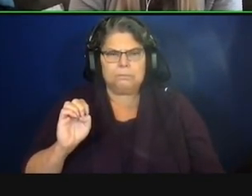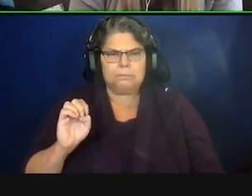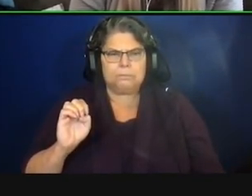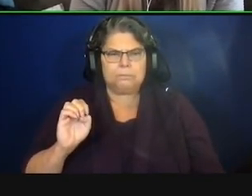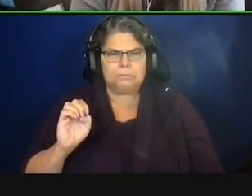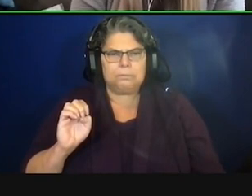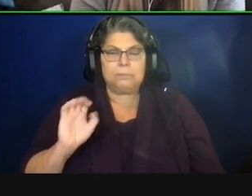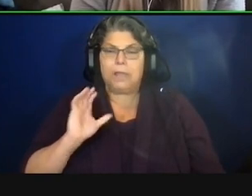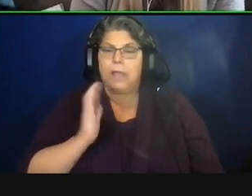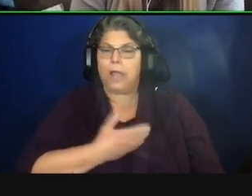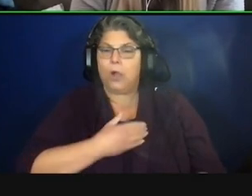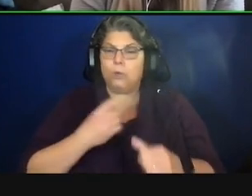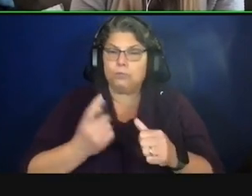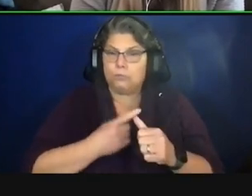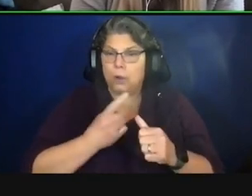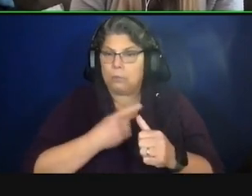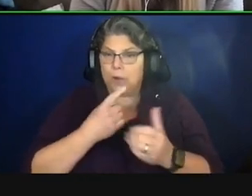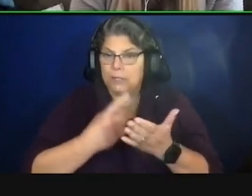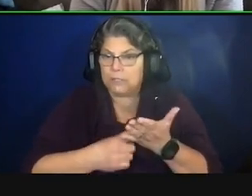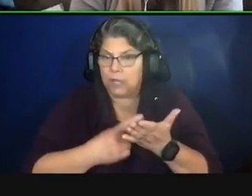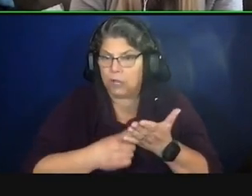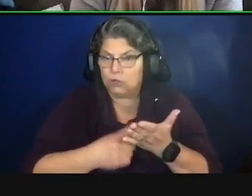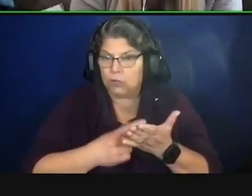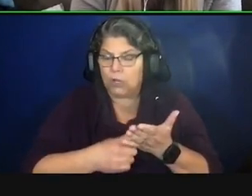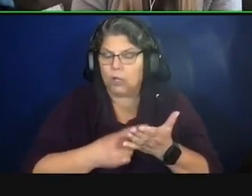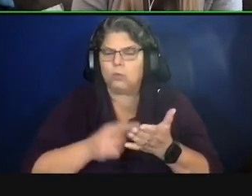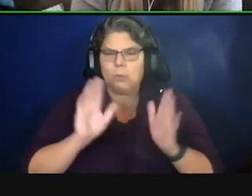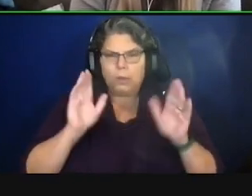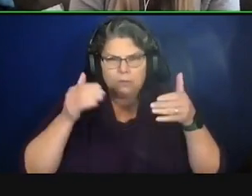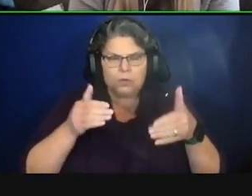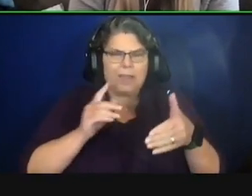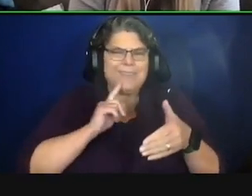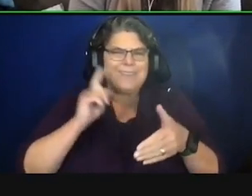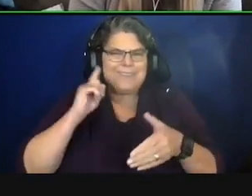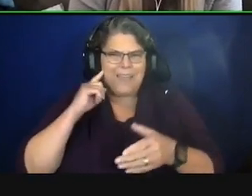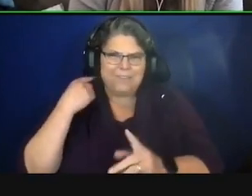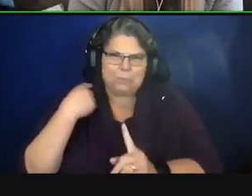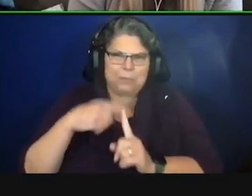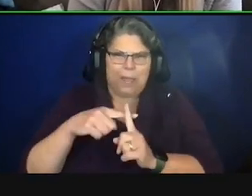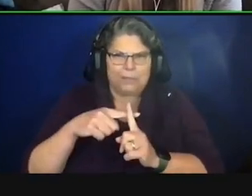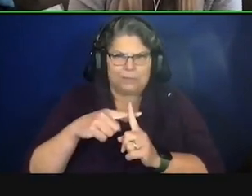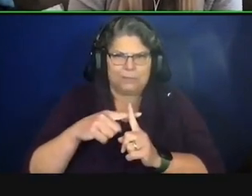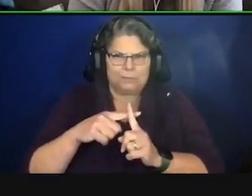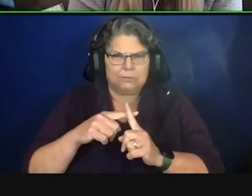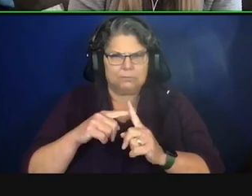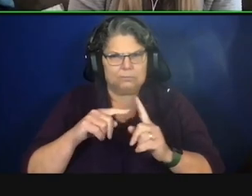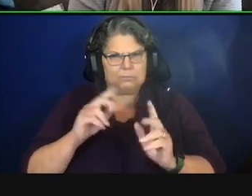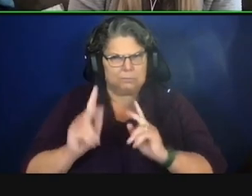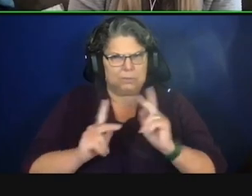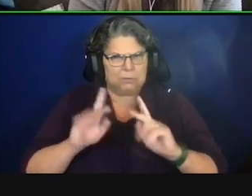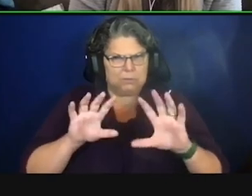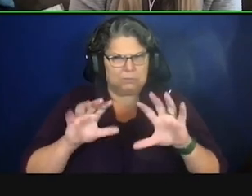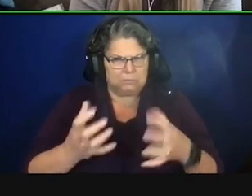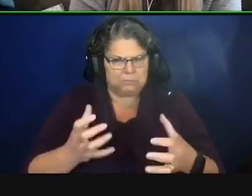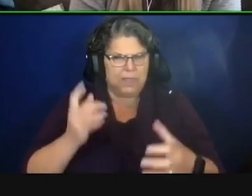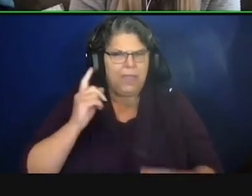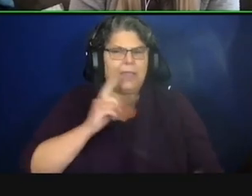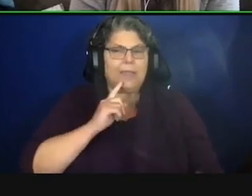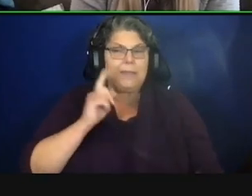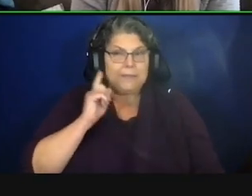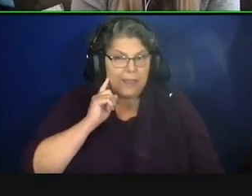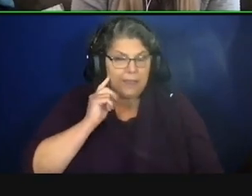And our primary discussion will be on the Deaf Plus population, which is deaf, hard of hearing,